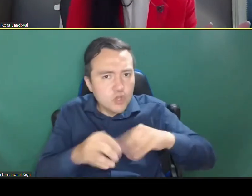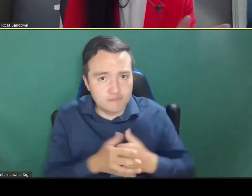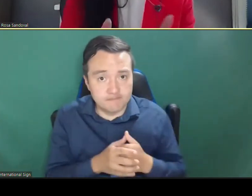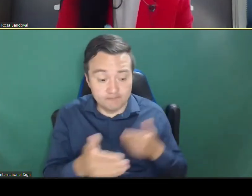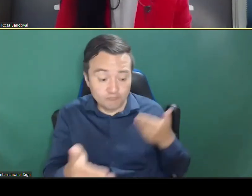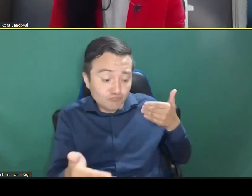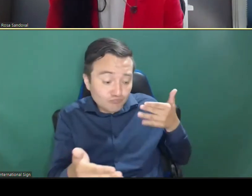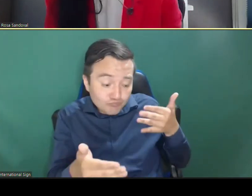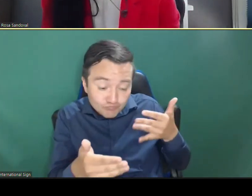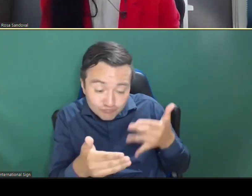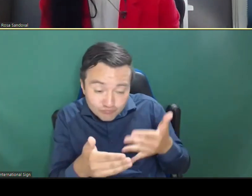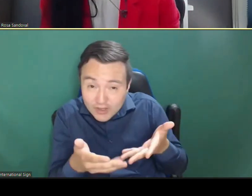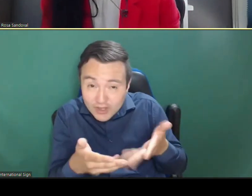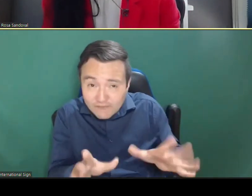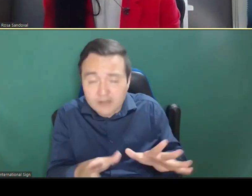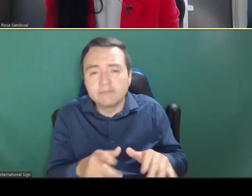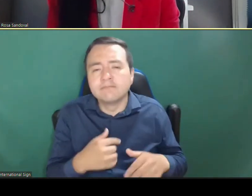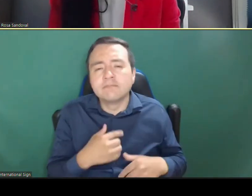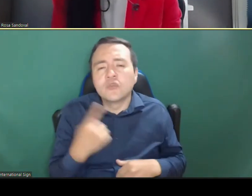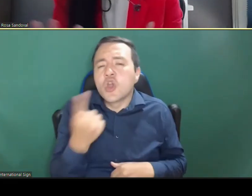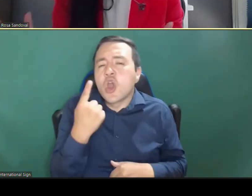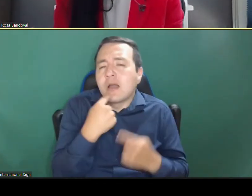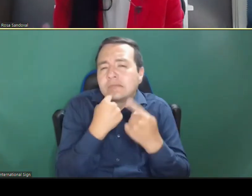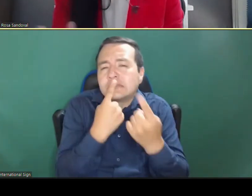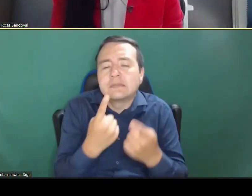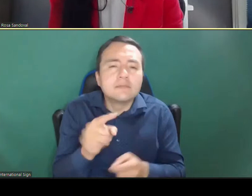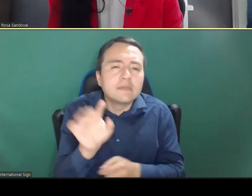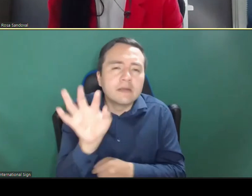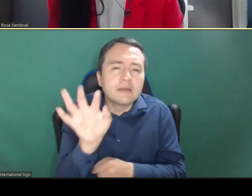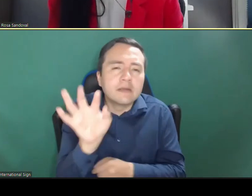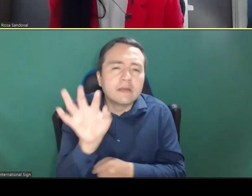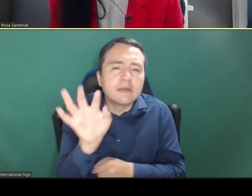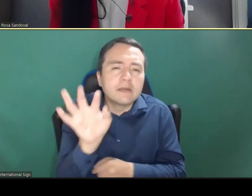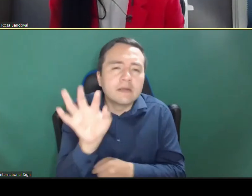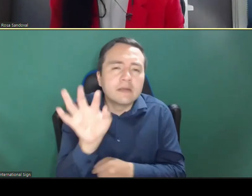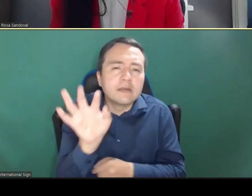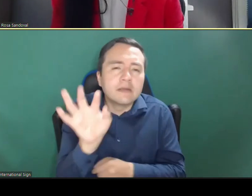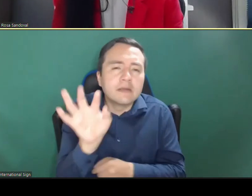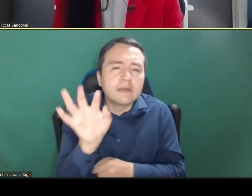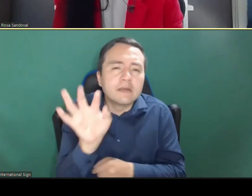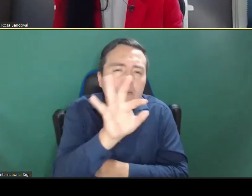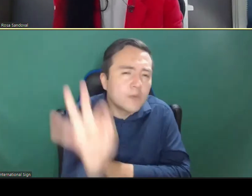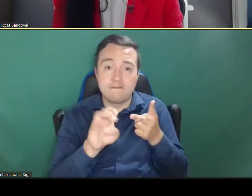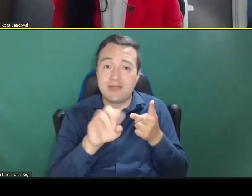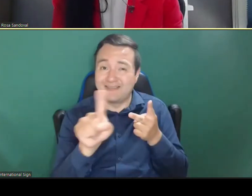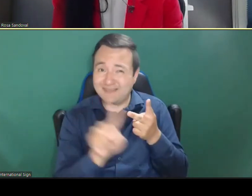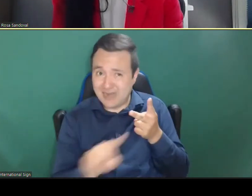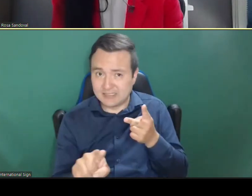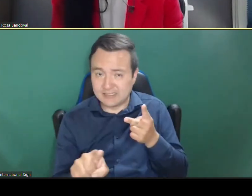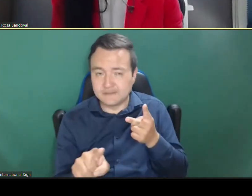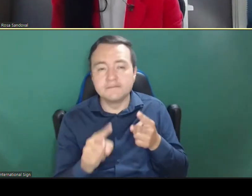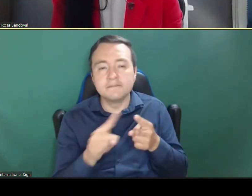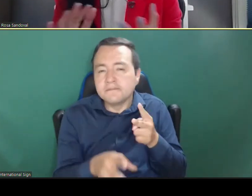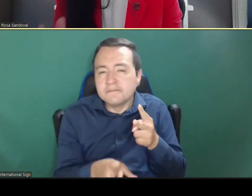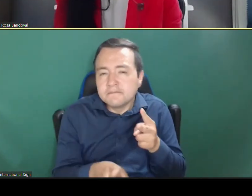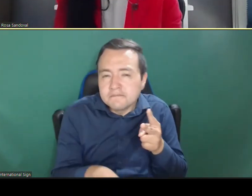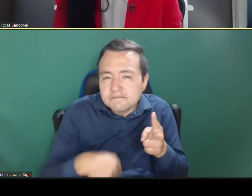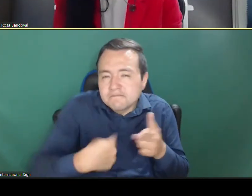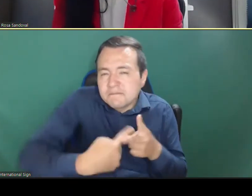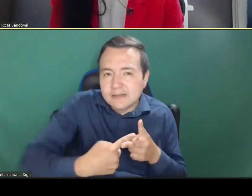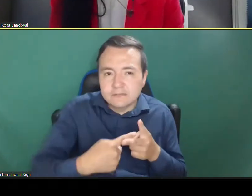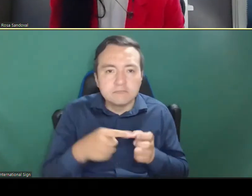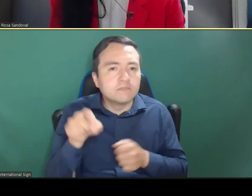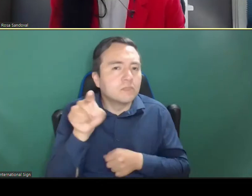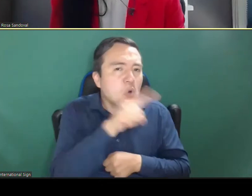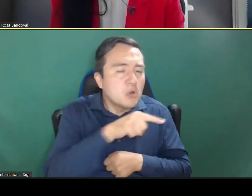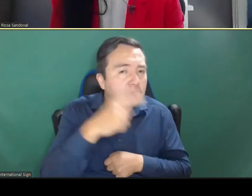food and etc. And also, I also would like to ask Oscar and Beatriz to add